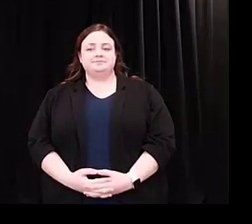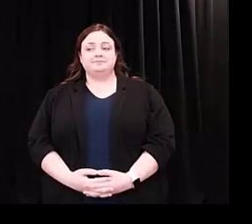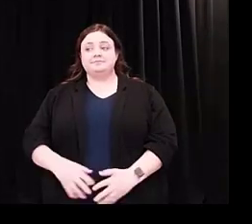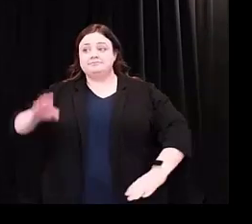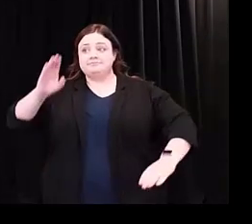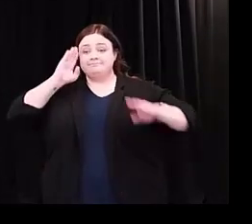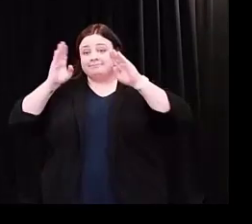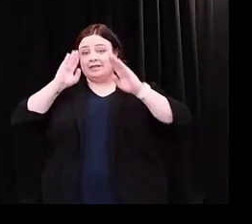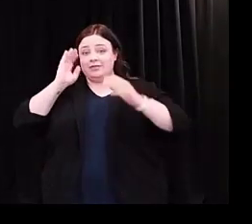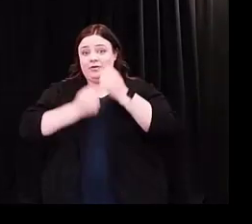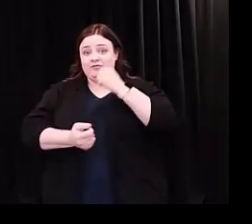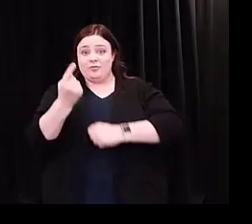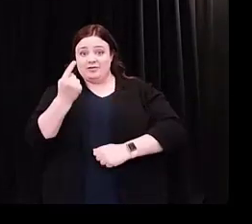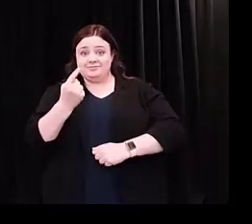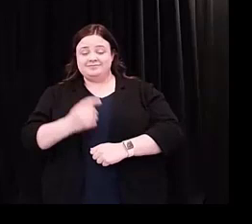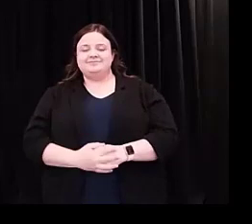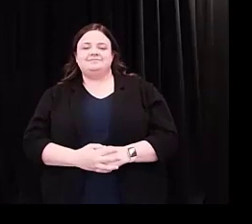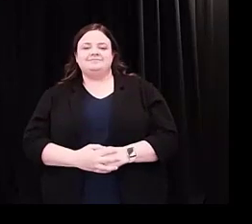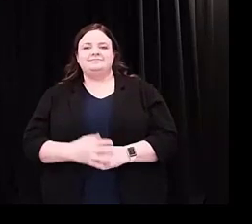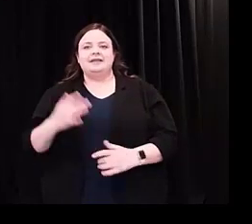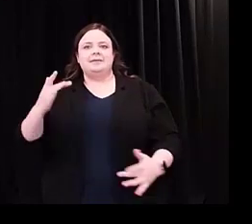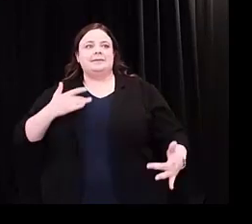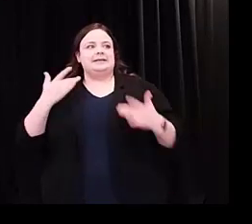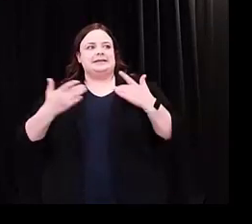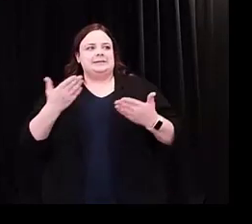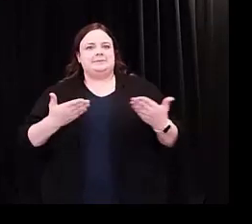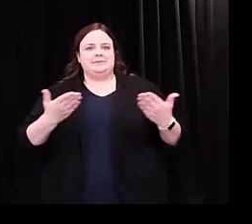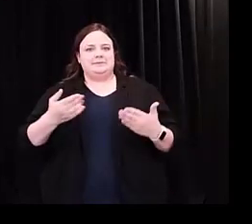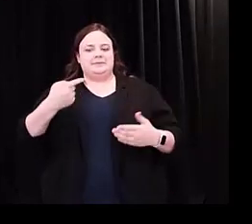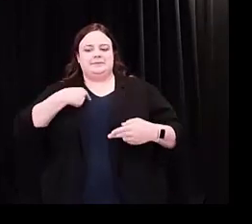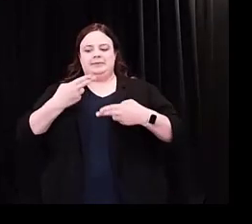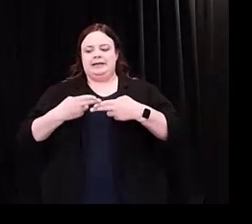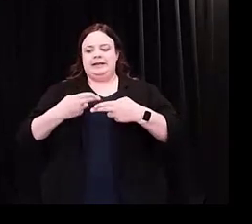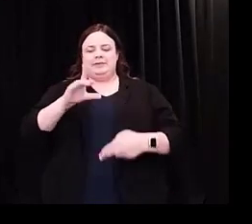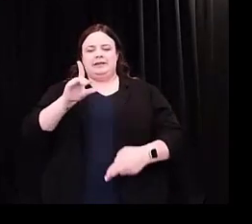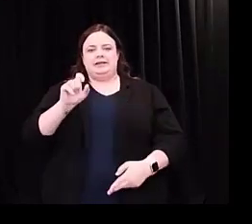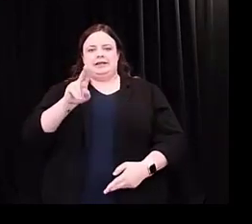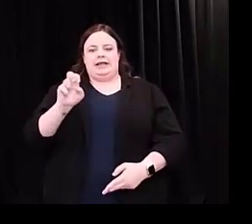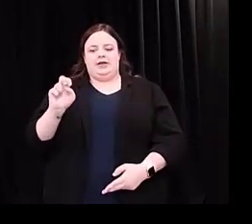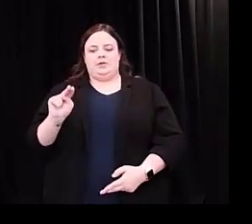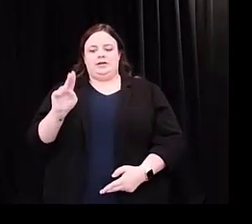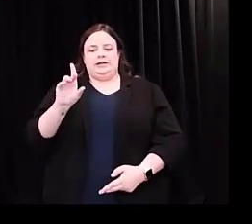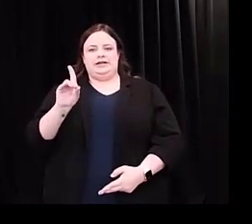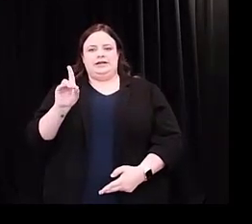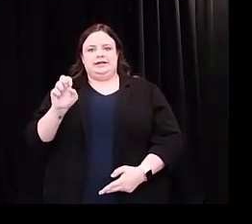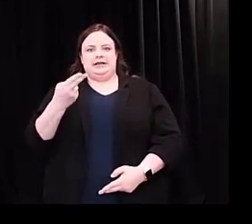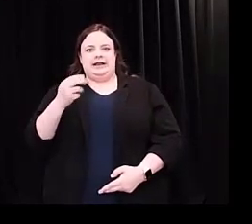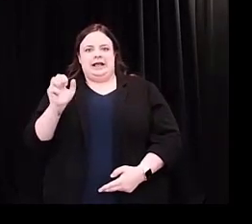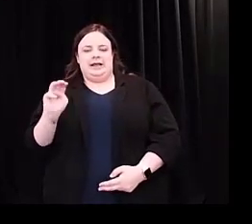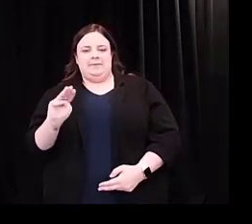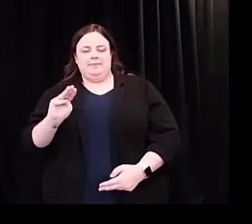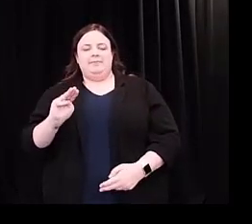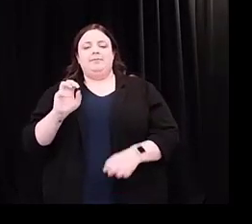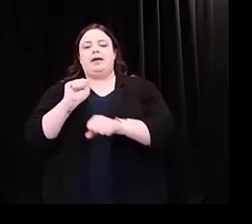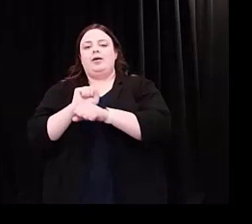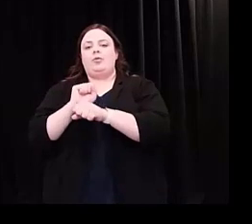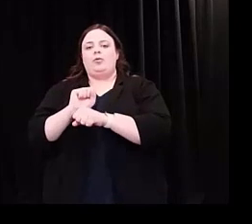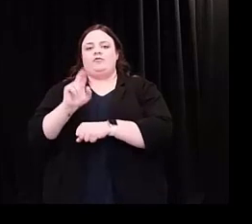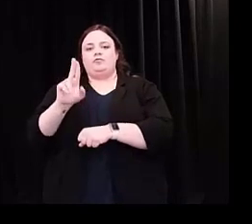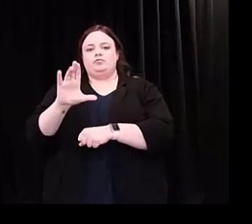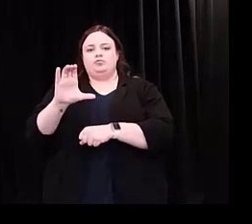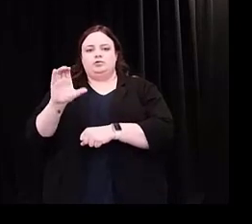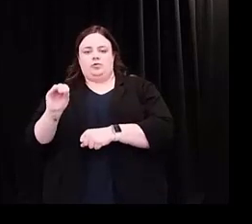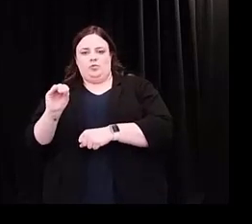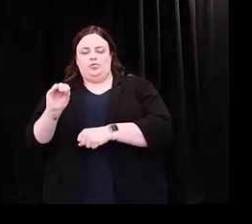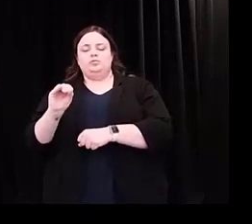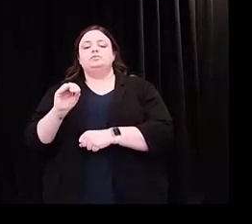Well, hello, everyone. I'm so excited to be here. My name is Darren Denham. I work at the University of Central Oklahoma, and I am